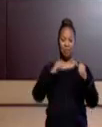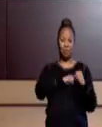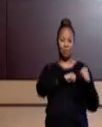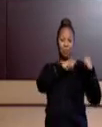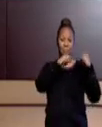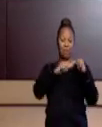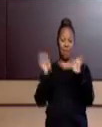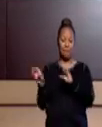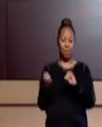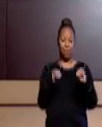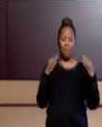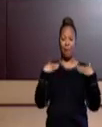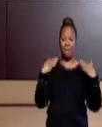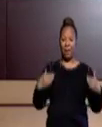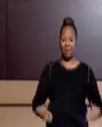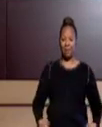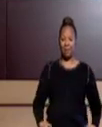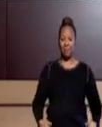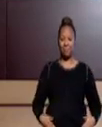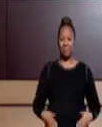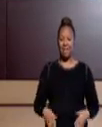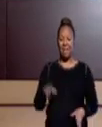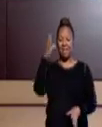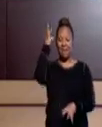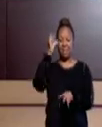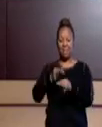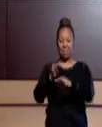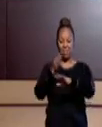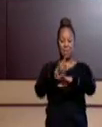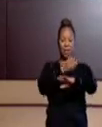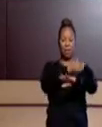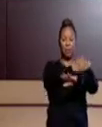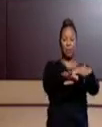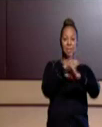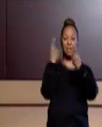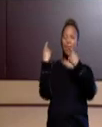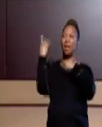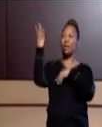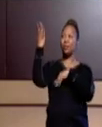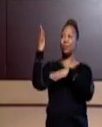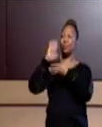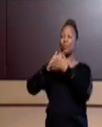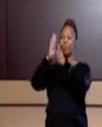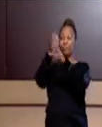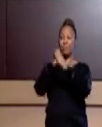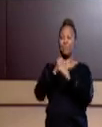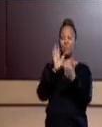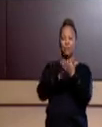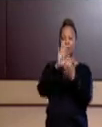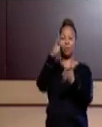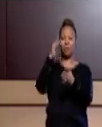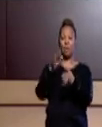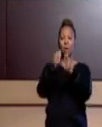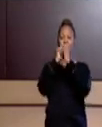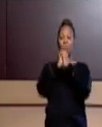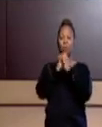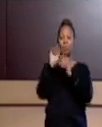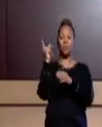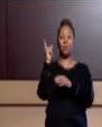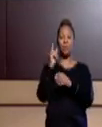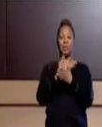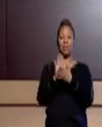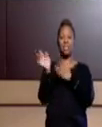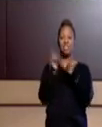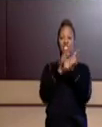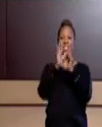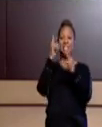bodies. And as we move our bodies, let our faith be increased. And you will be glorified. Worship God right where you are